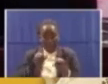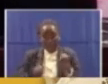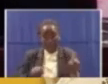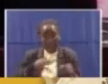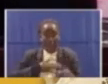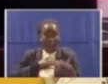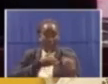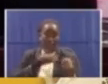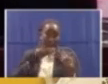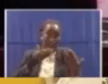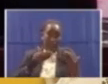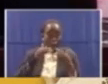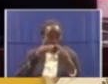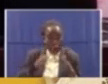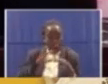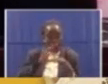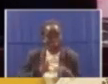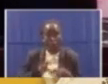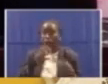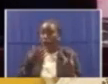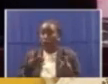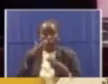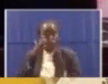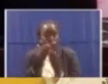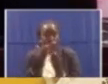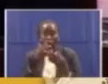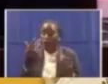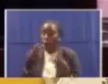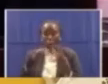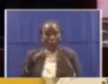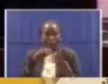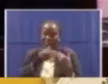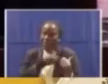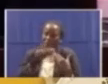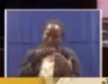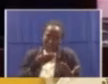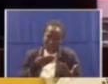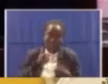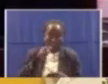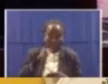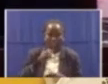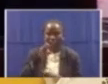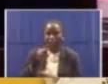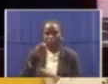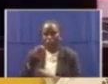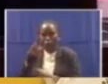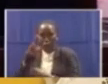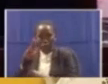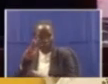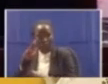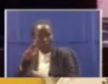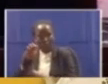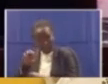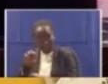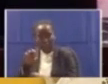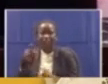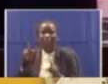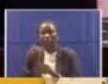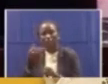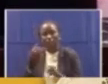public, at schools or places of employment. And we see criminal syndicates targeting our SOEs, such as Eskom,